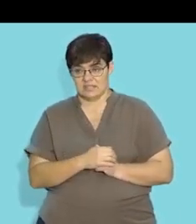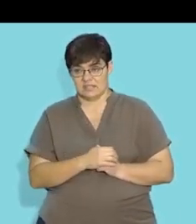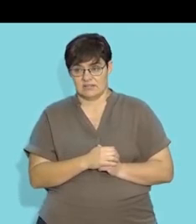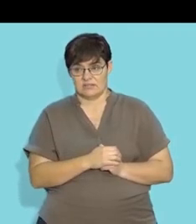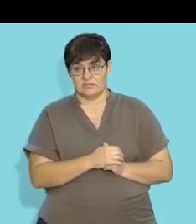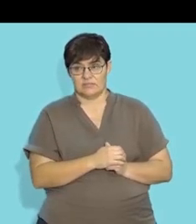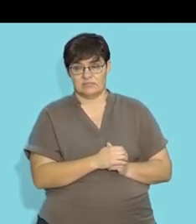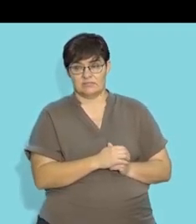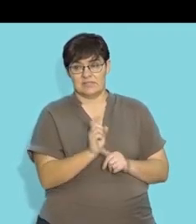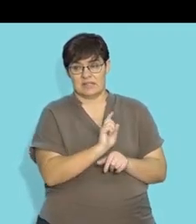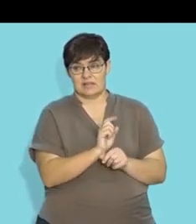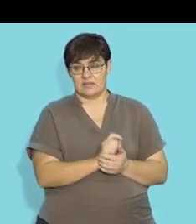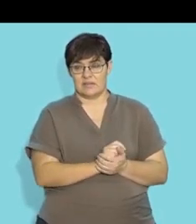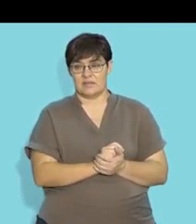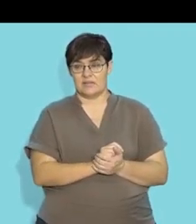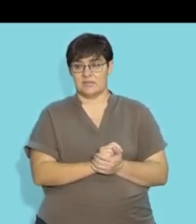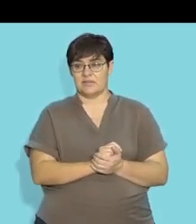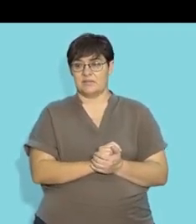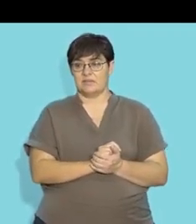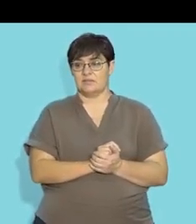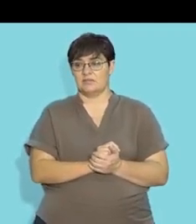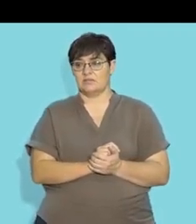see 1972, we're getting 50 seconds.